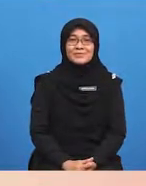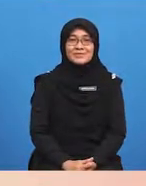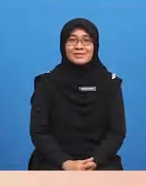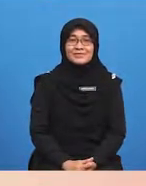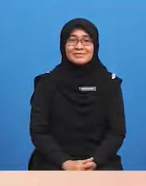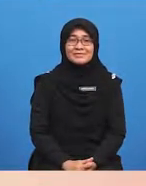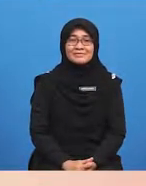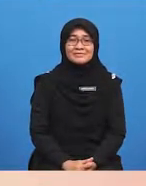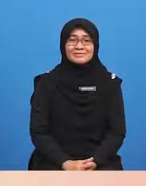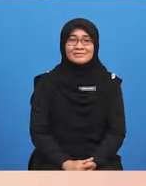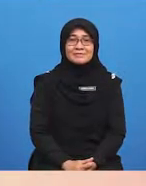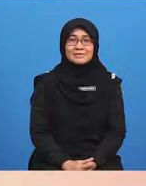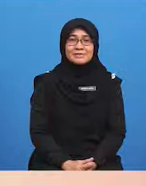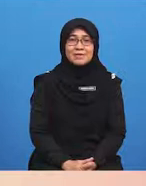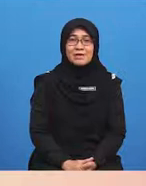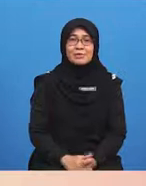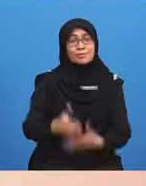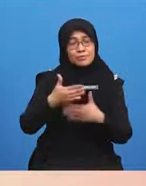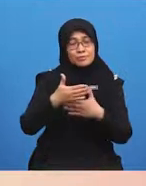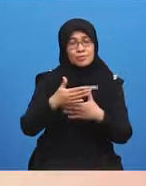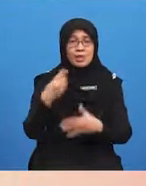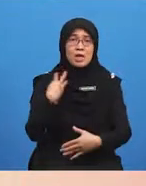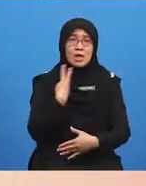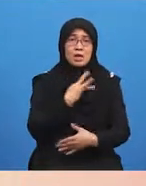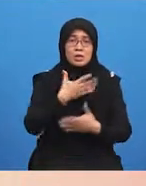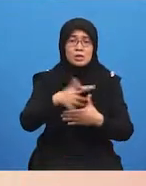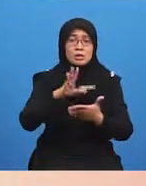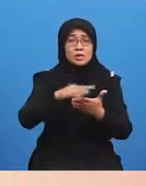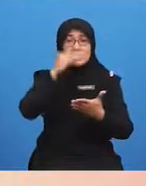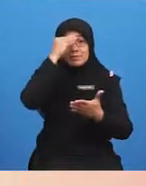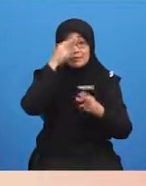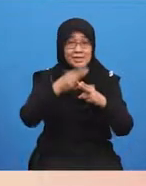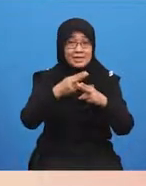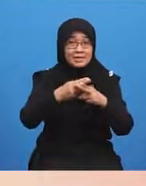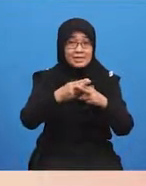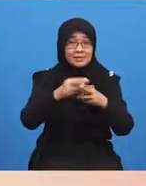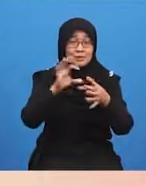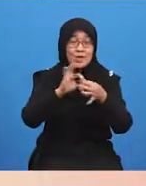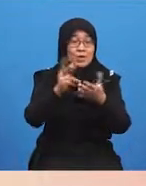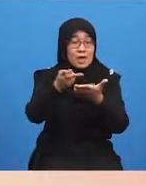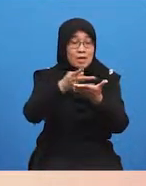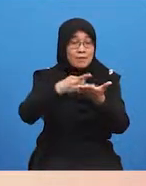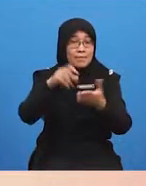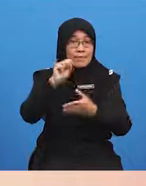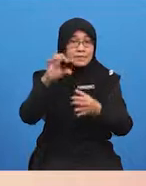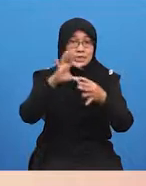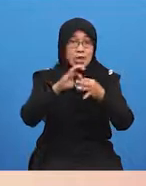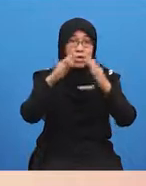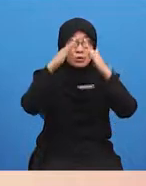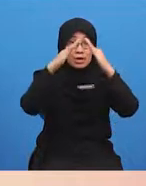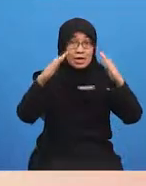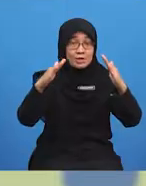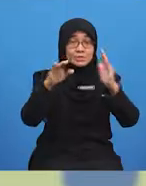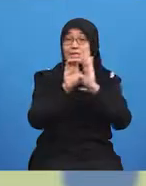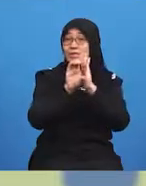Sure, Miss Hazrin. Just now, we have learned the names of parts of a house, such